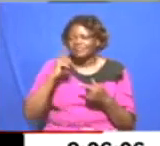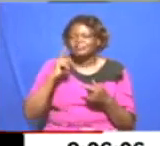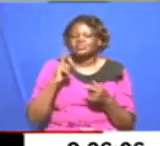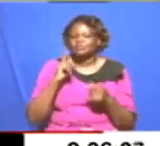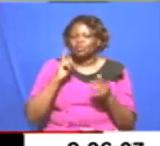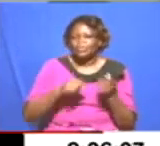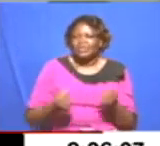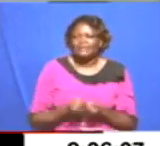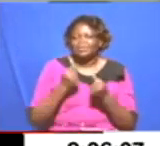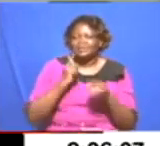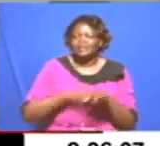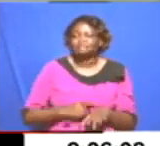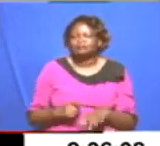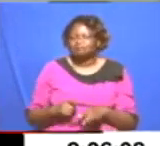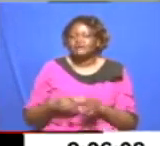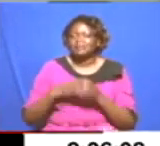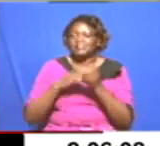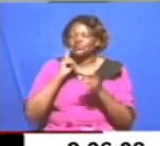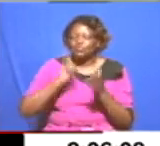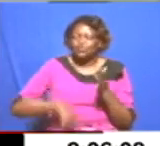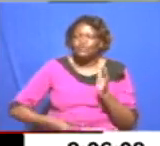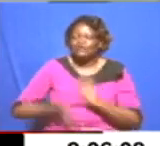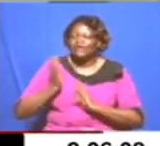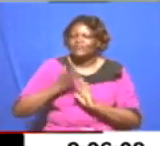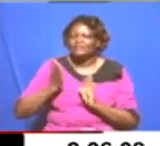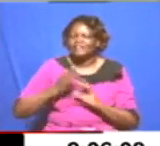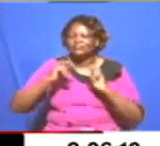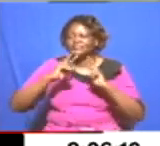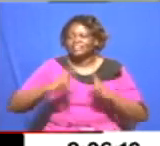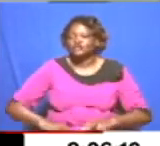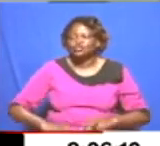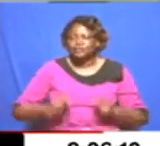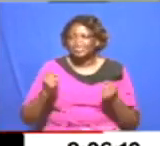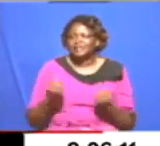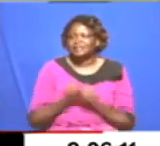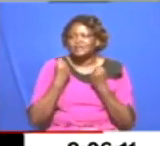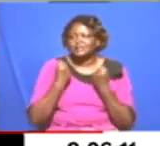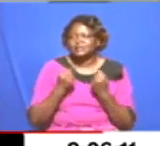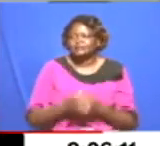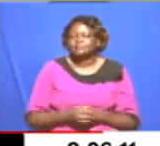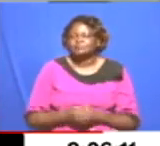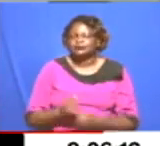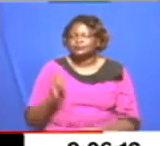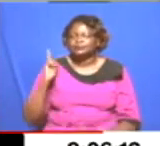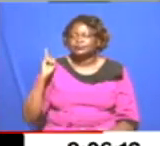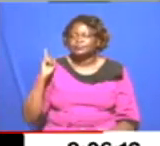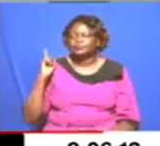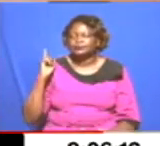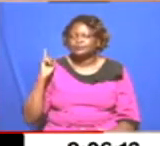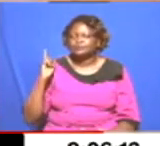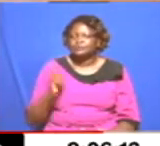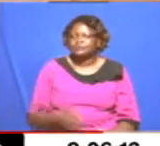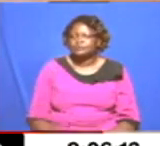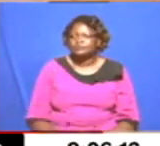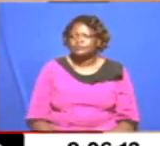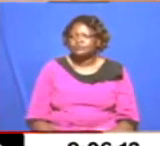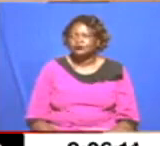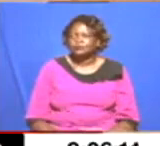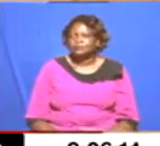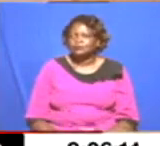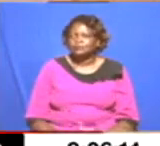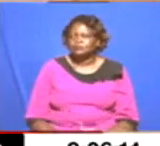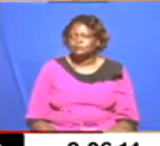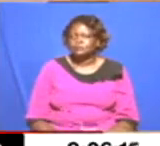region called for speedy investigations into the incident. Serfine Achieng Ouma has that report.